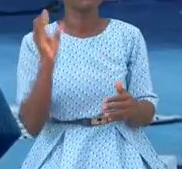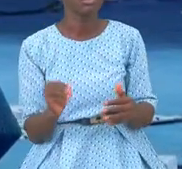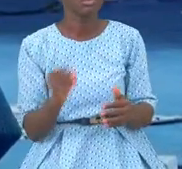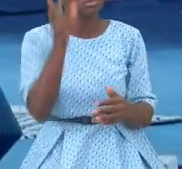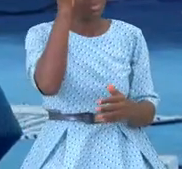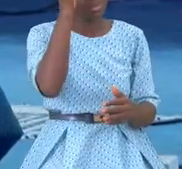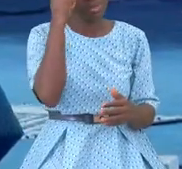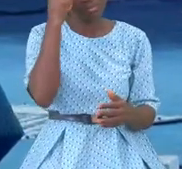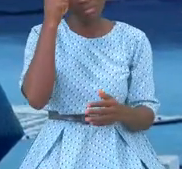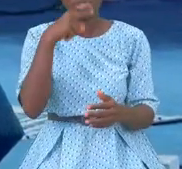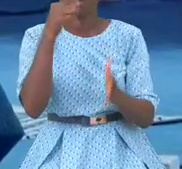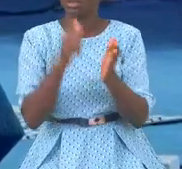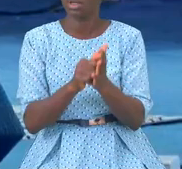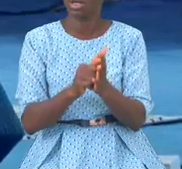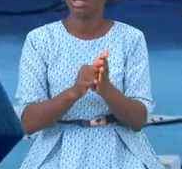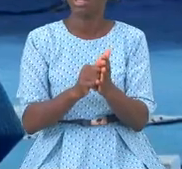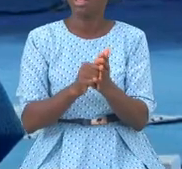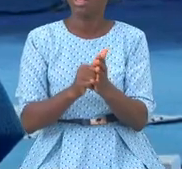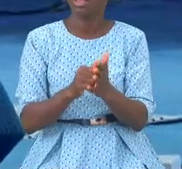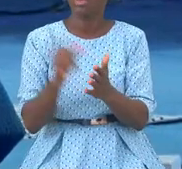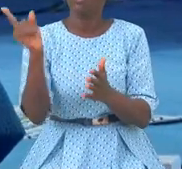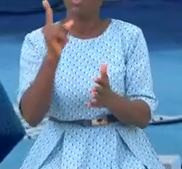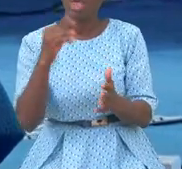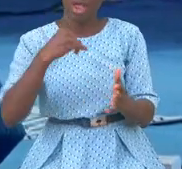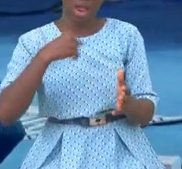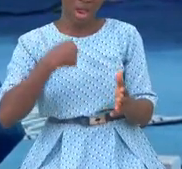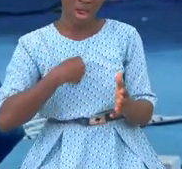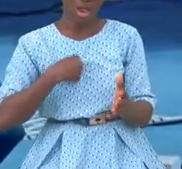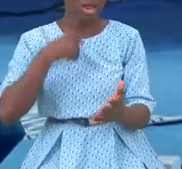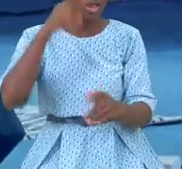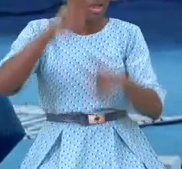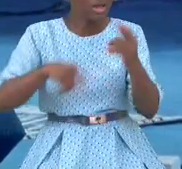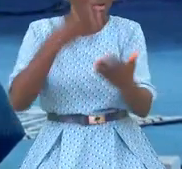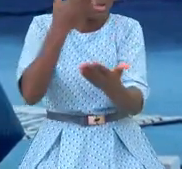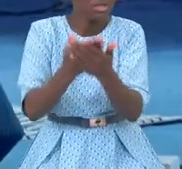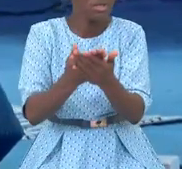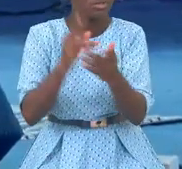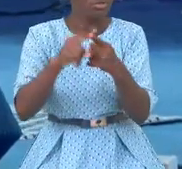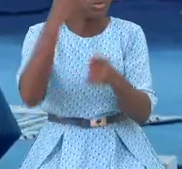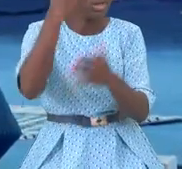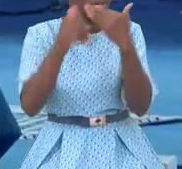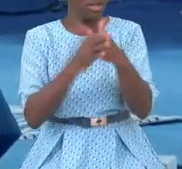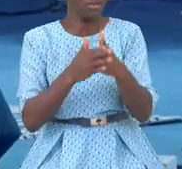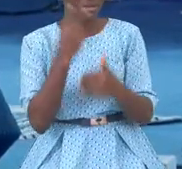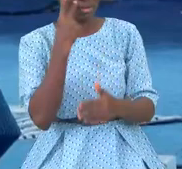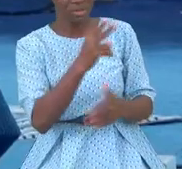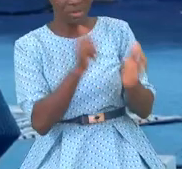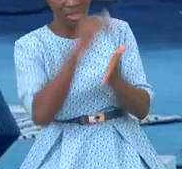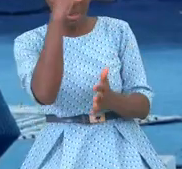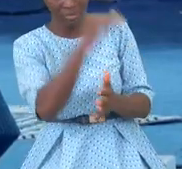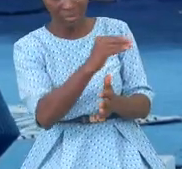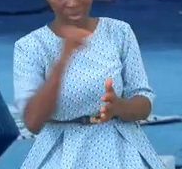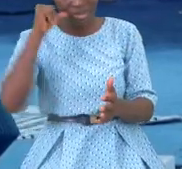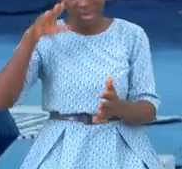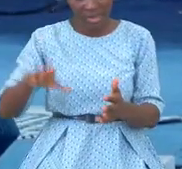that poor man, look at that ordinary woman, look at that boy, look at that girl, is going to get to heaven